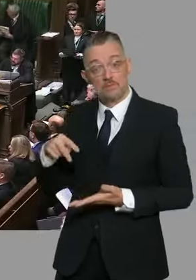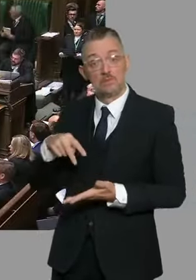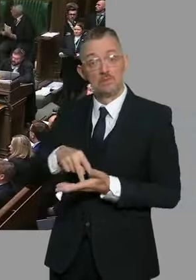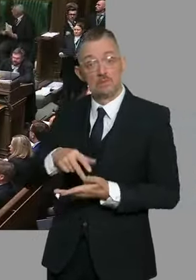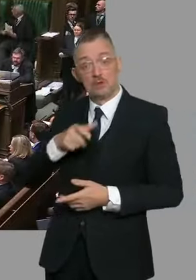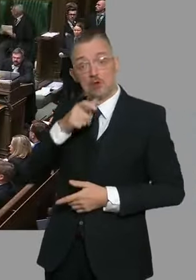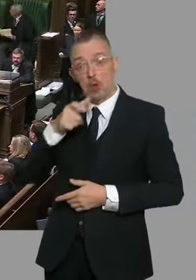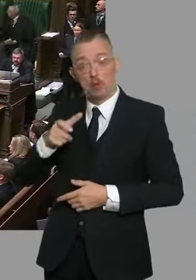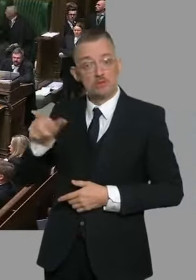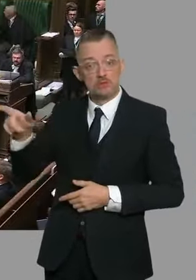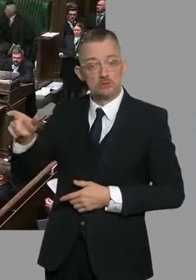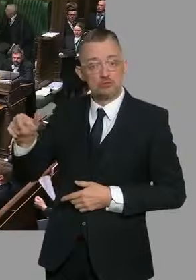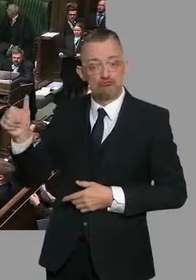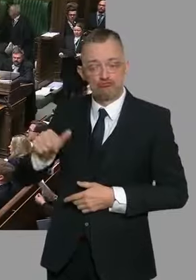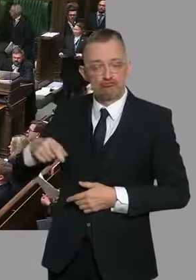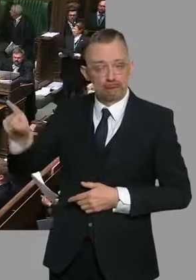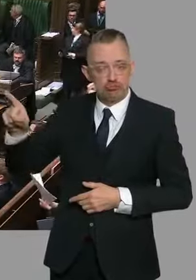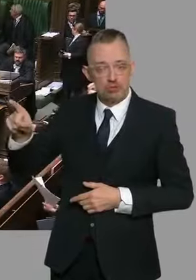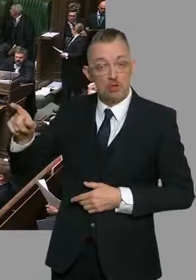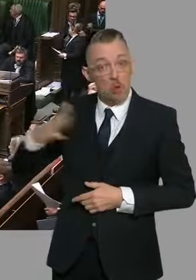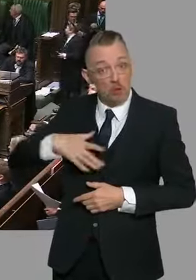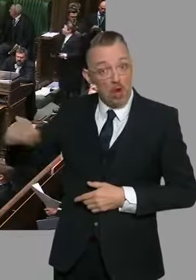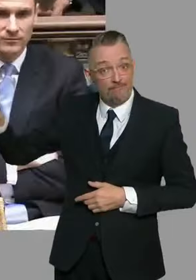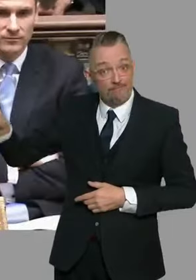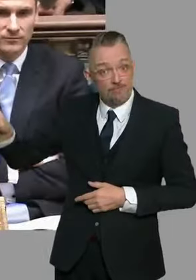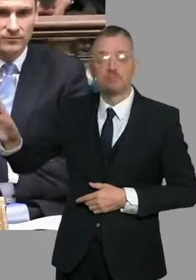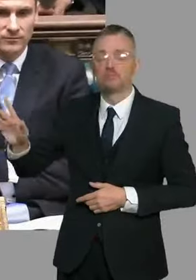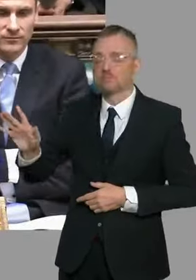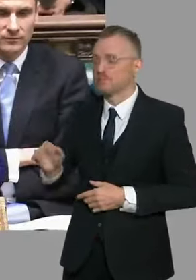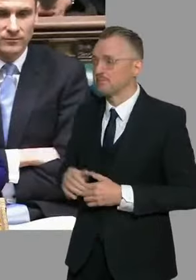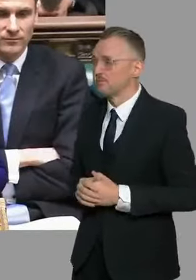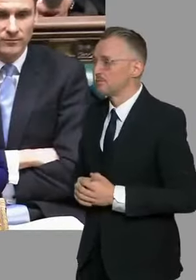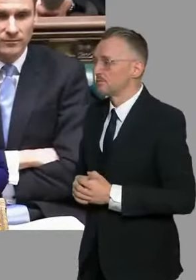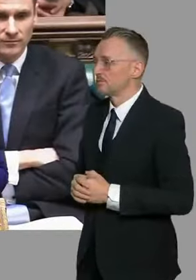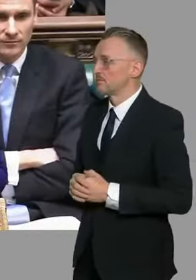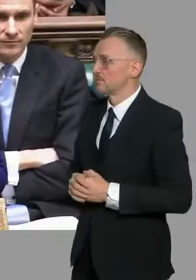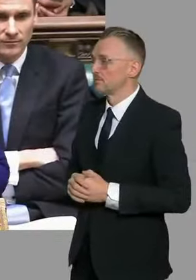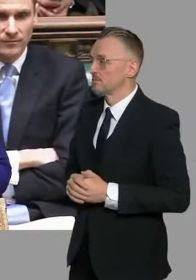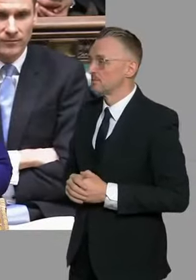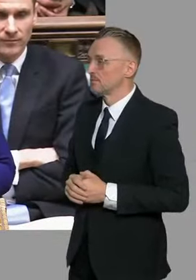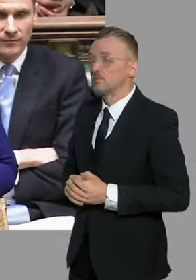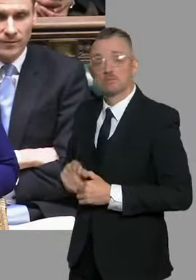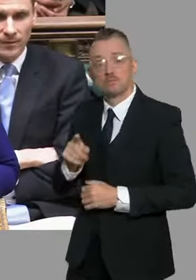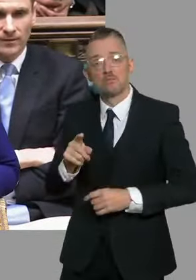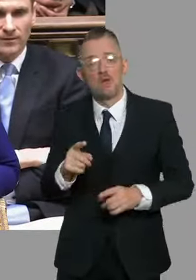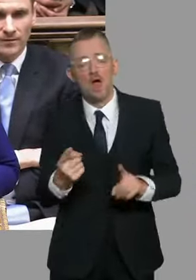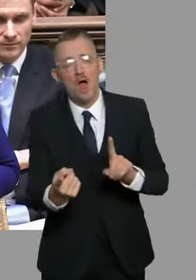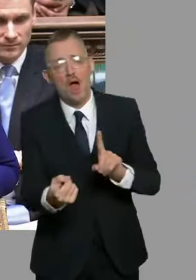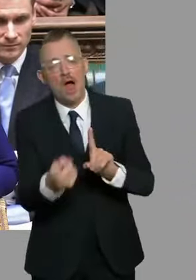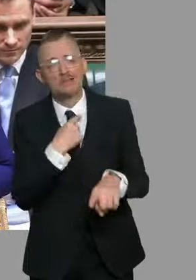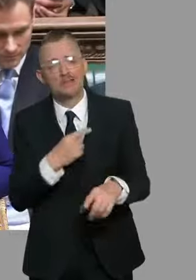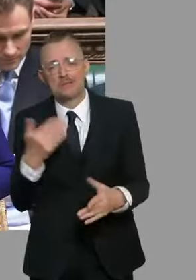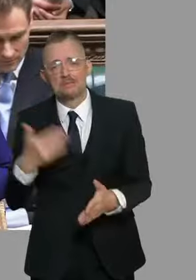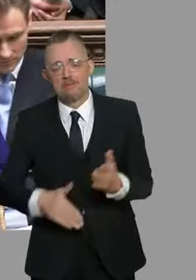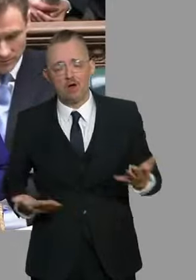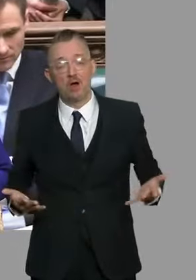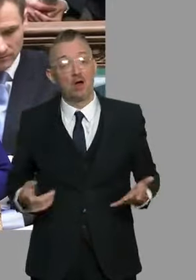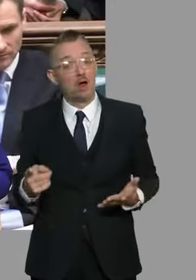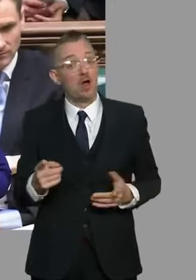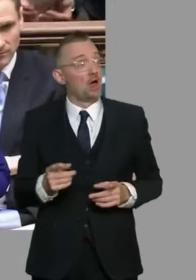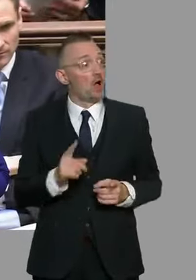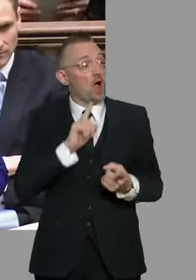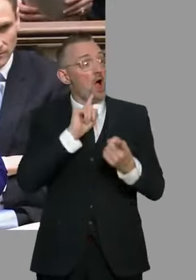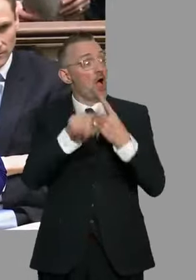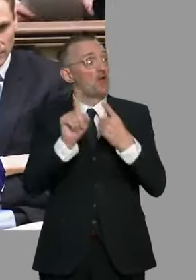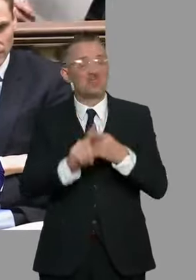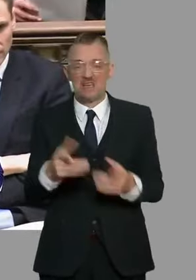Badenoch. Mr. Speaker, he did not answer a single question. He never answers questions. He wants to talk about the past. The fact